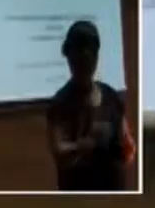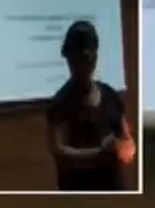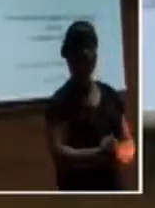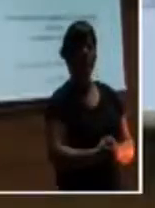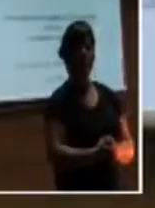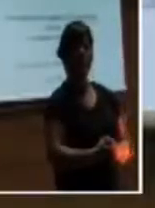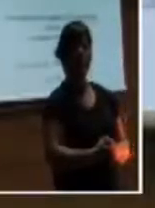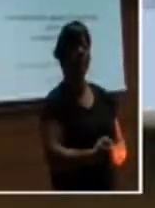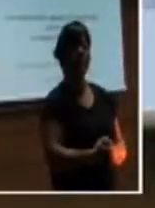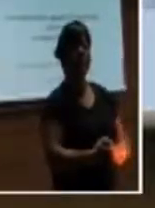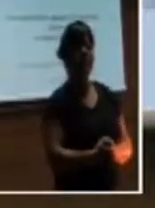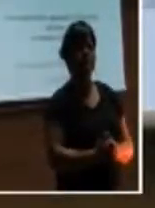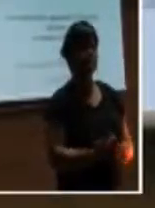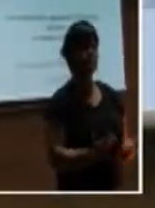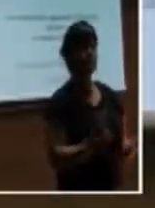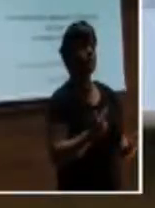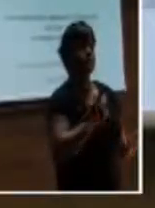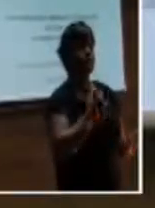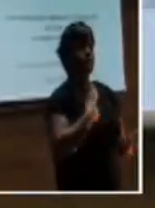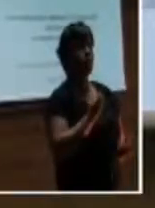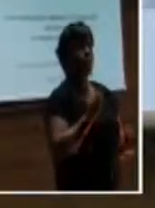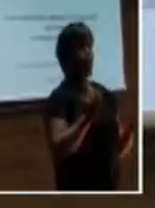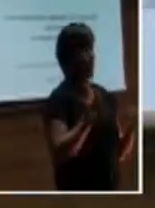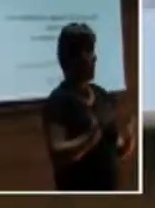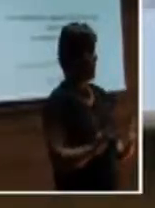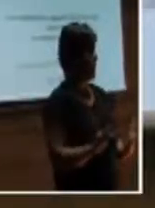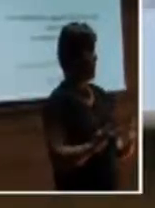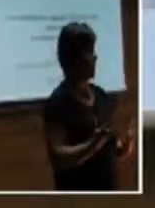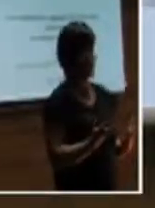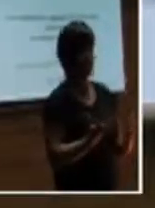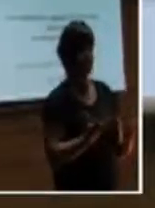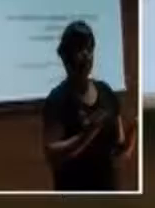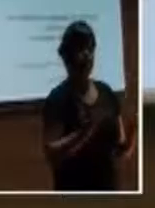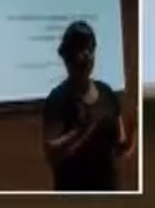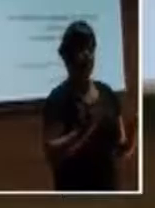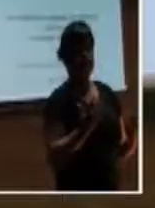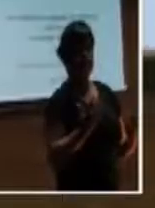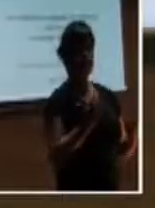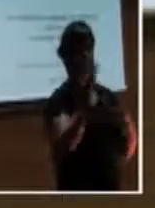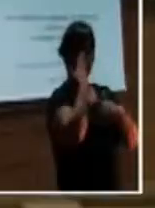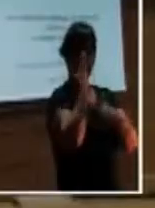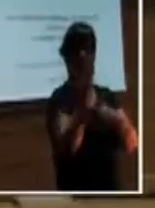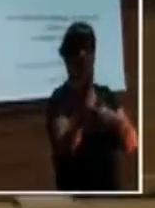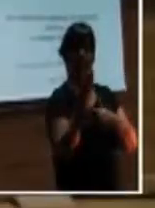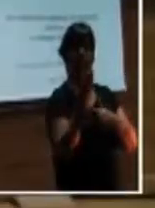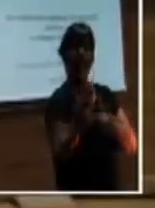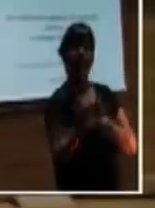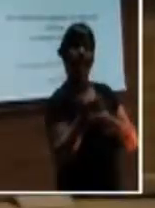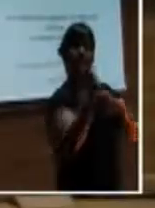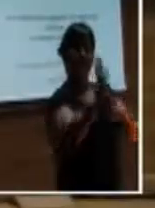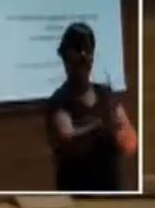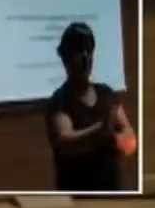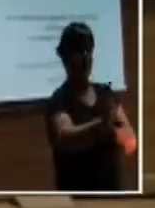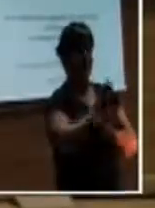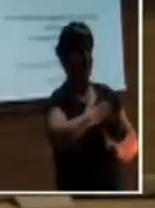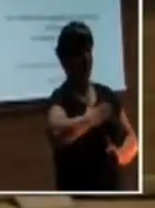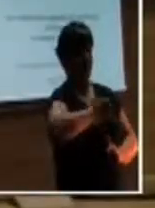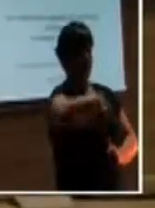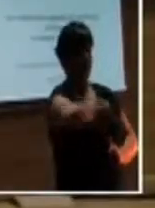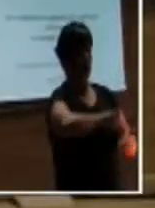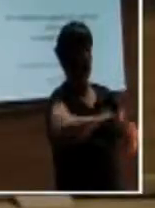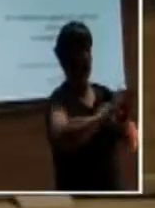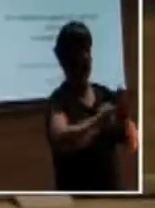I've decided to present our projects as a means to inspire you and to show you